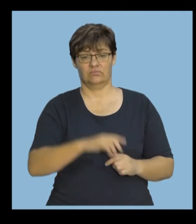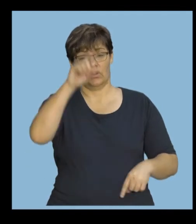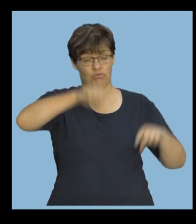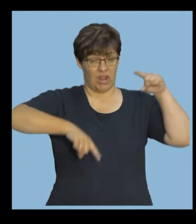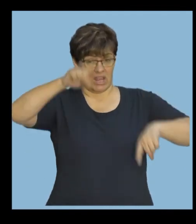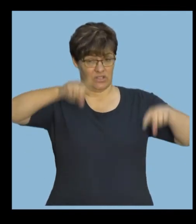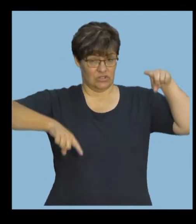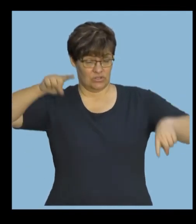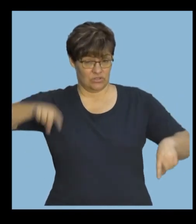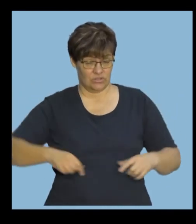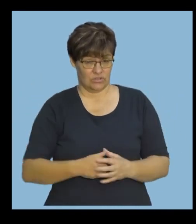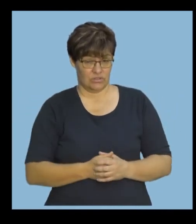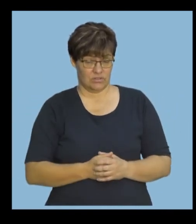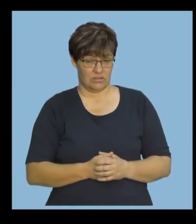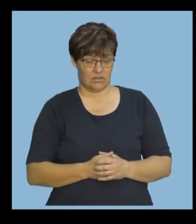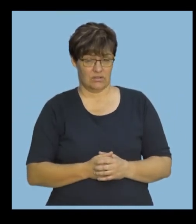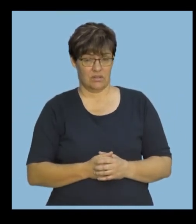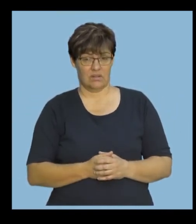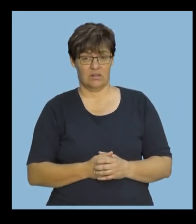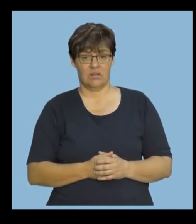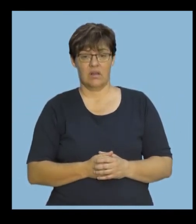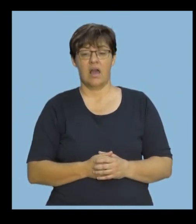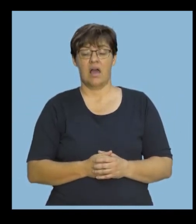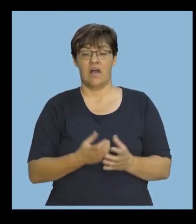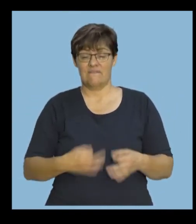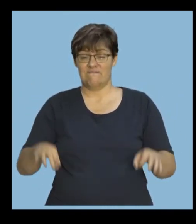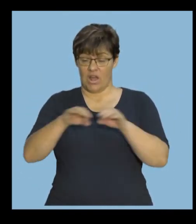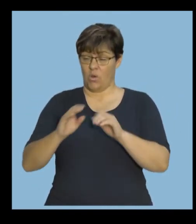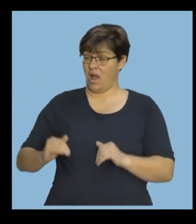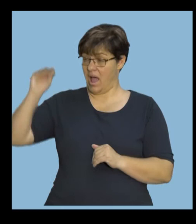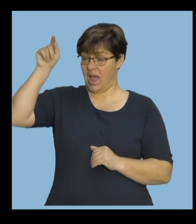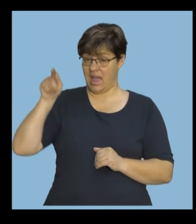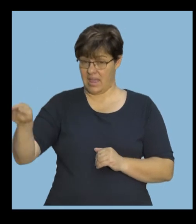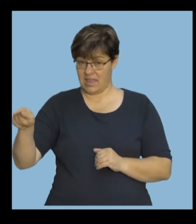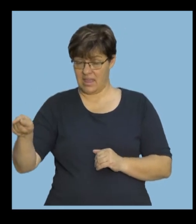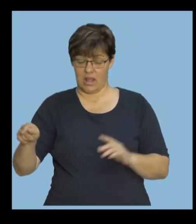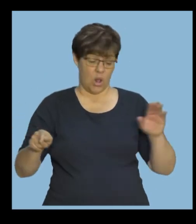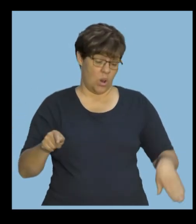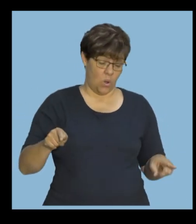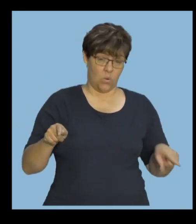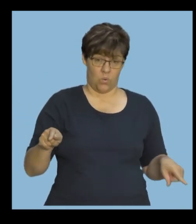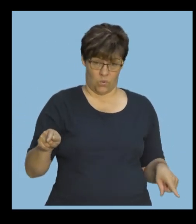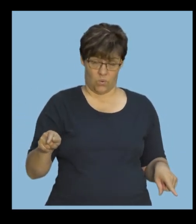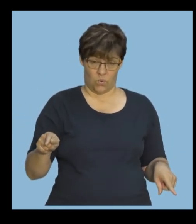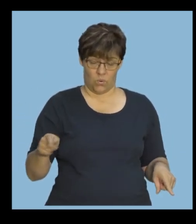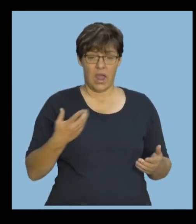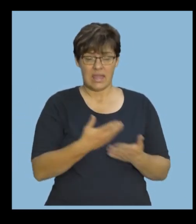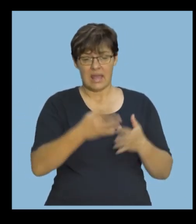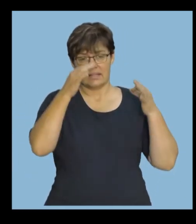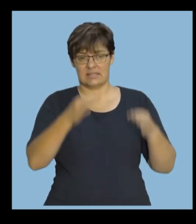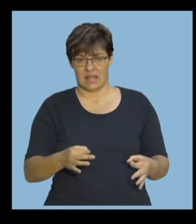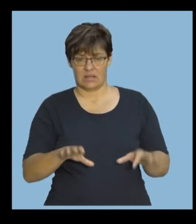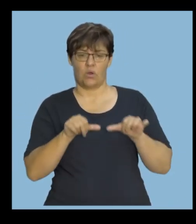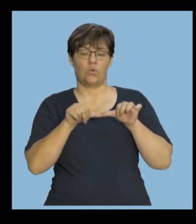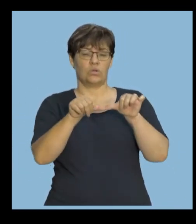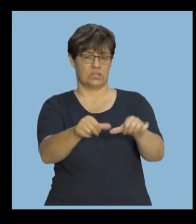So range, the range is the highest value and the lowest value score can be useful in deciding who